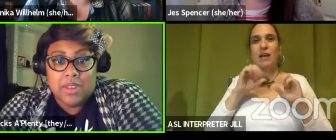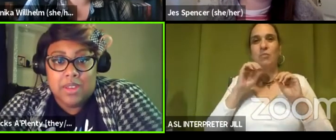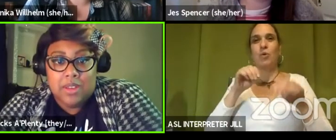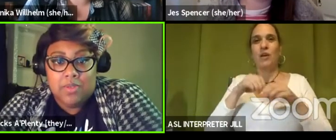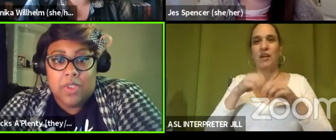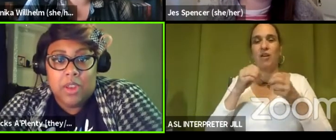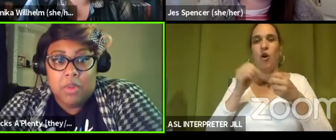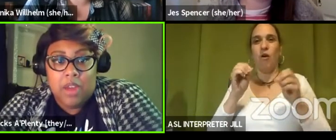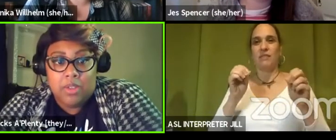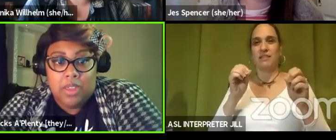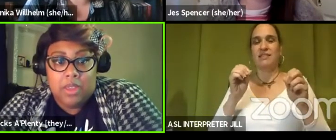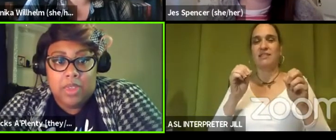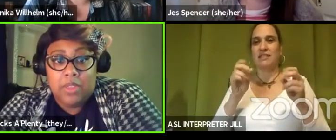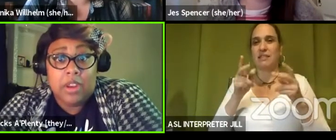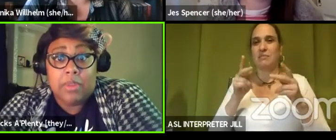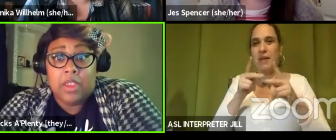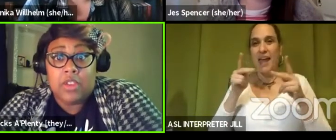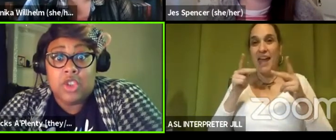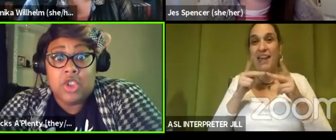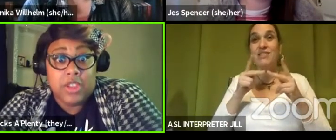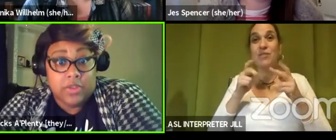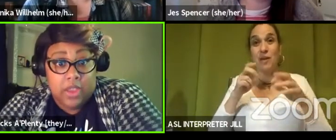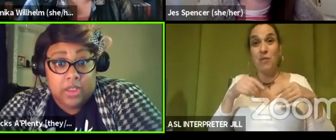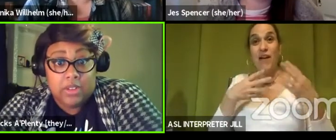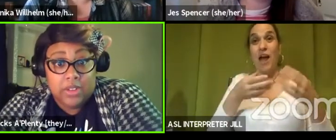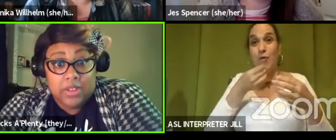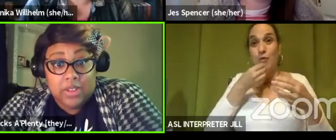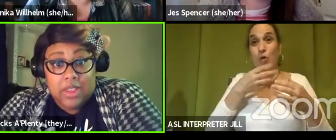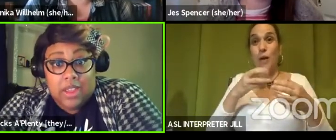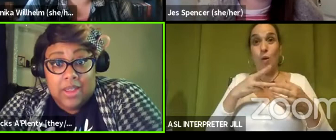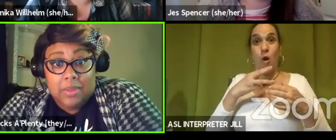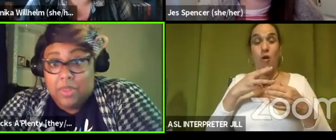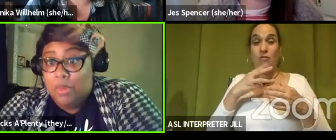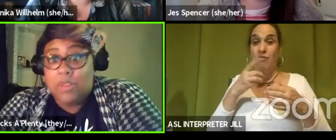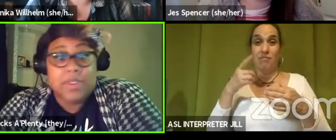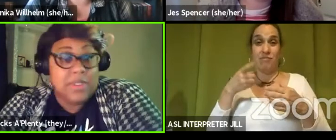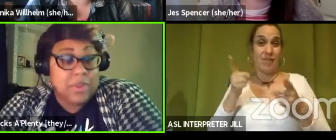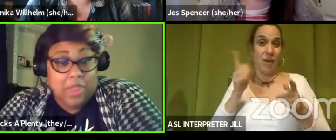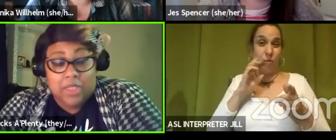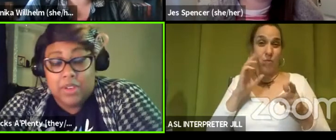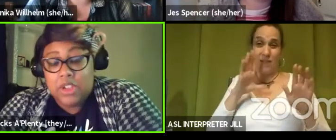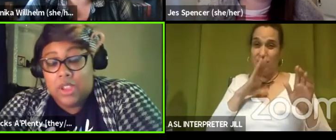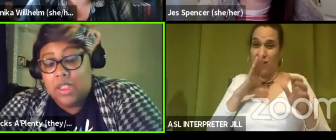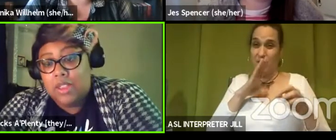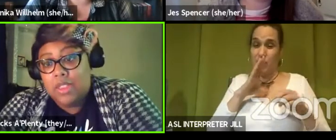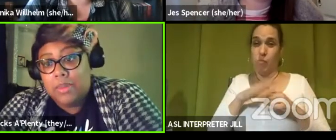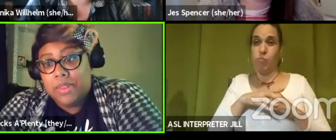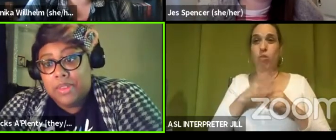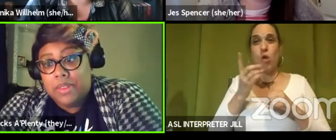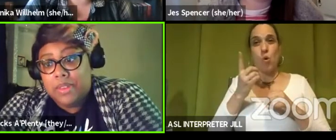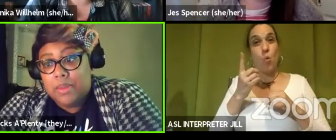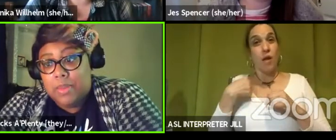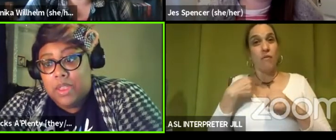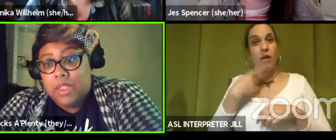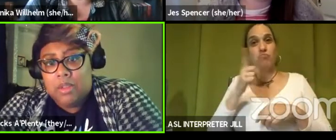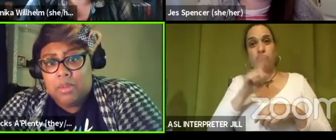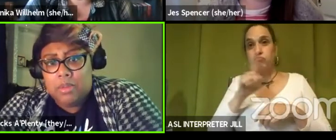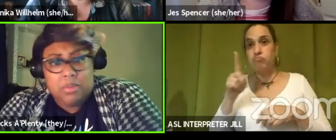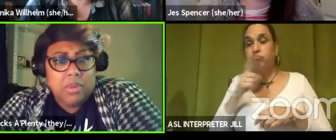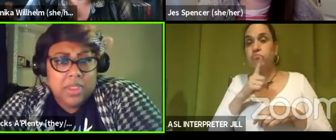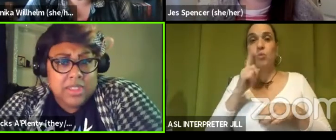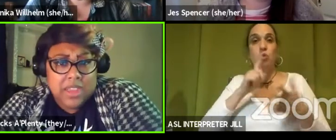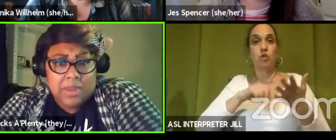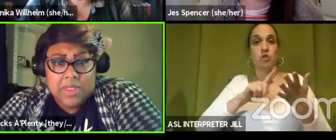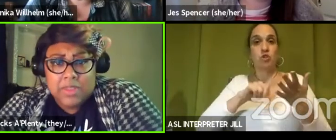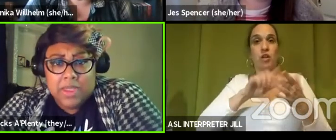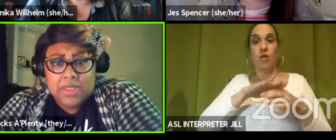space, feed and water them, and they're going to be just fine. And then one of us is going back there and checking on them. But yeah,